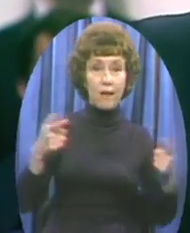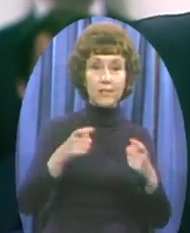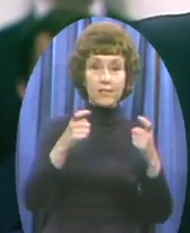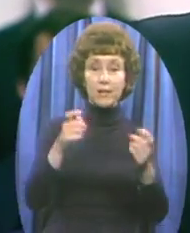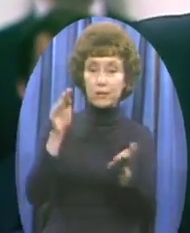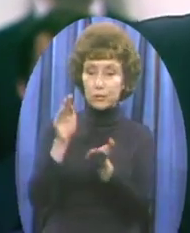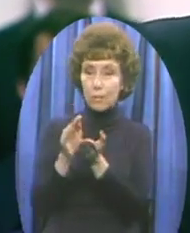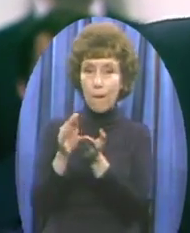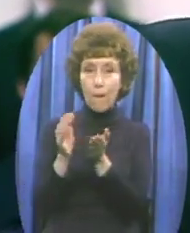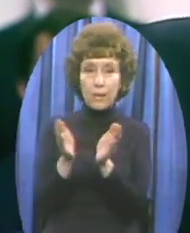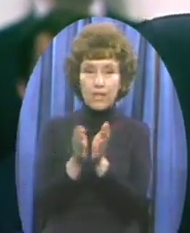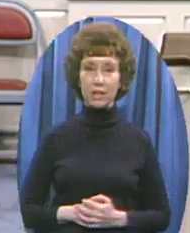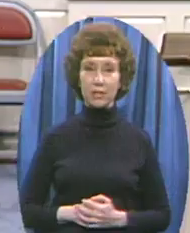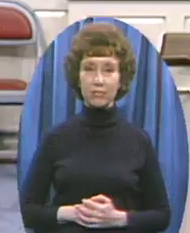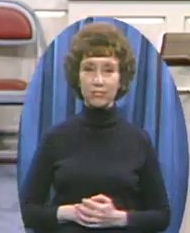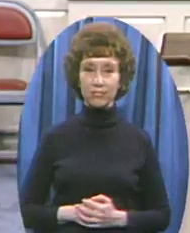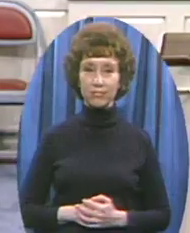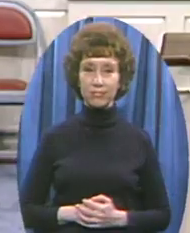you'll get it.